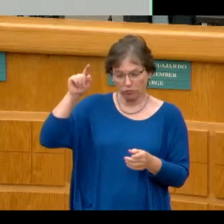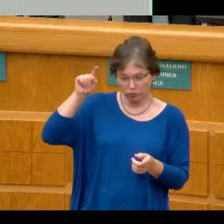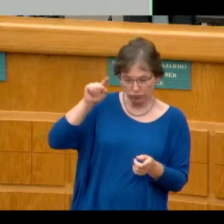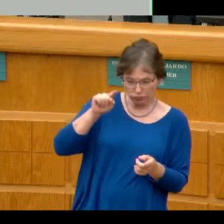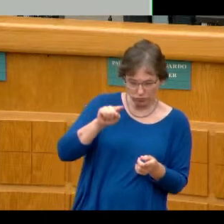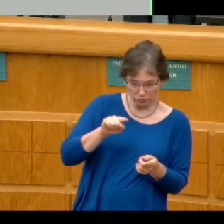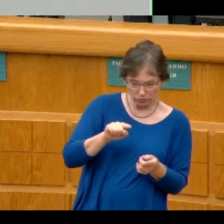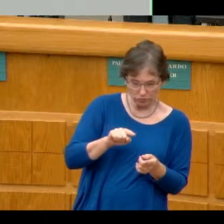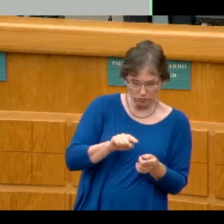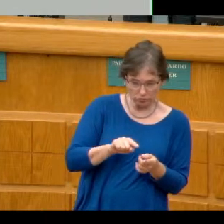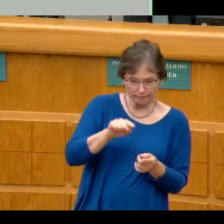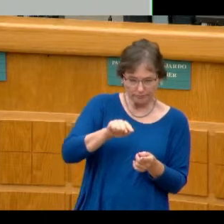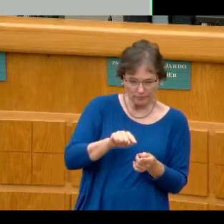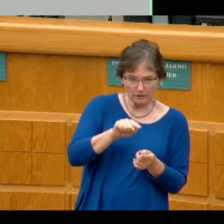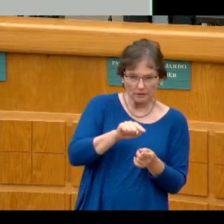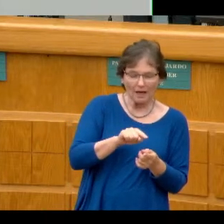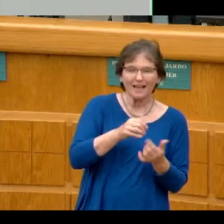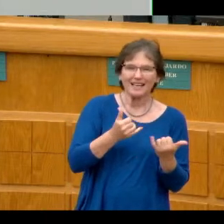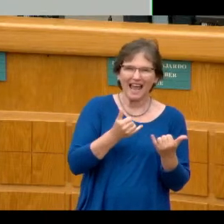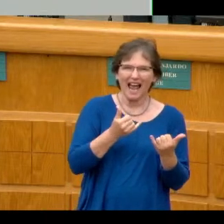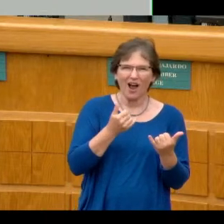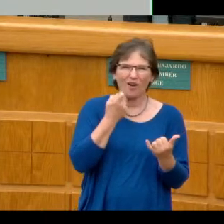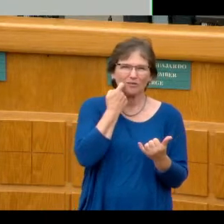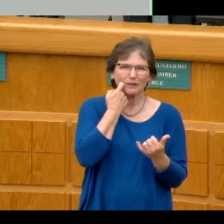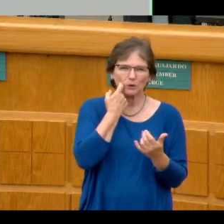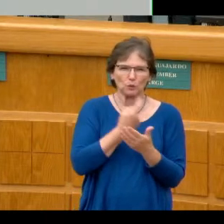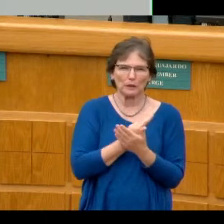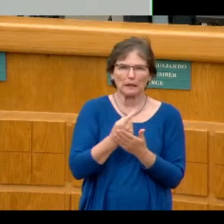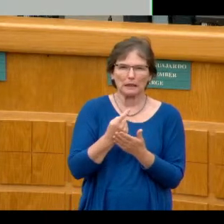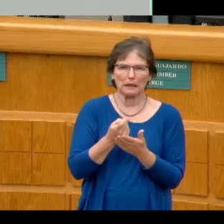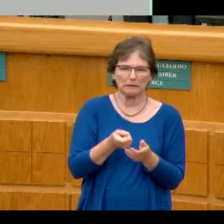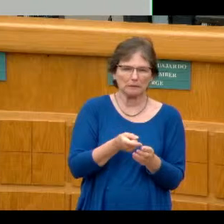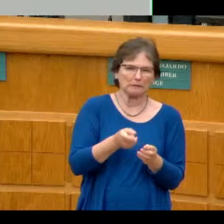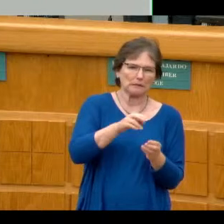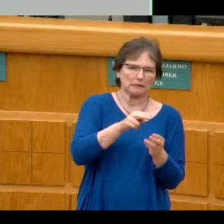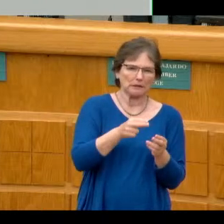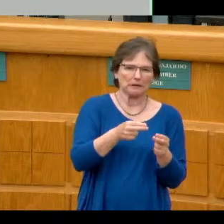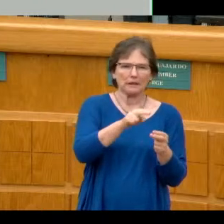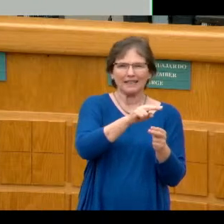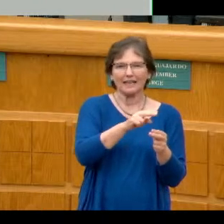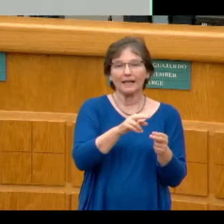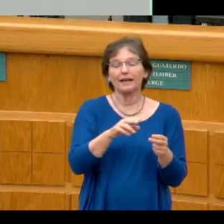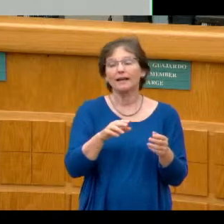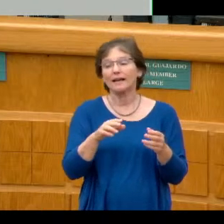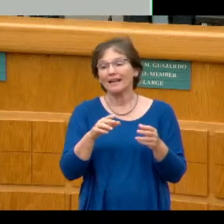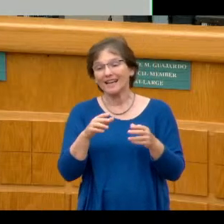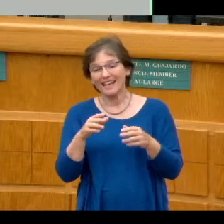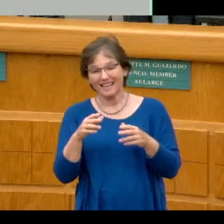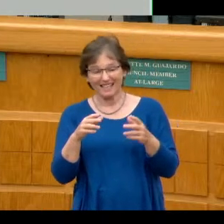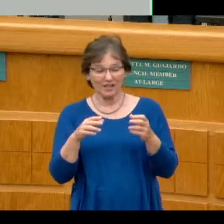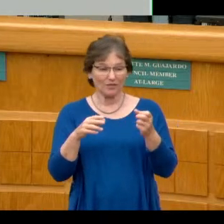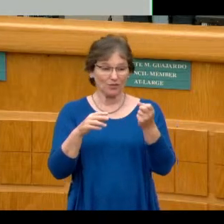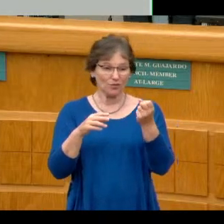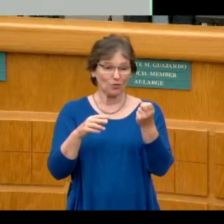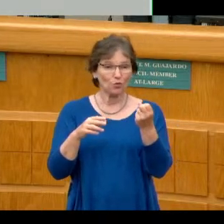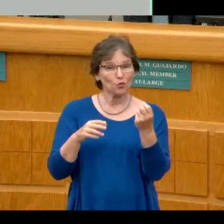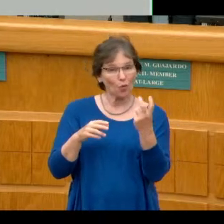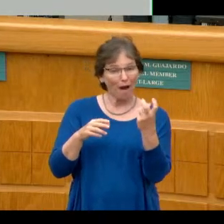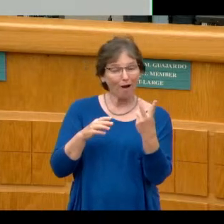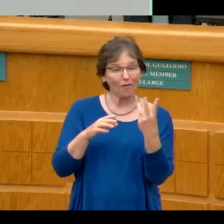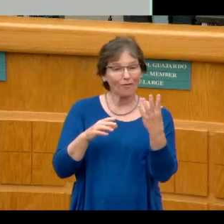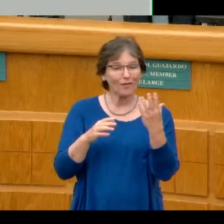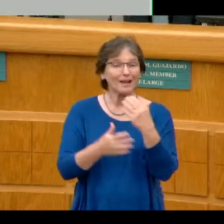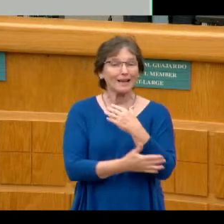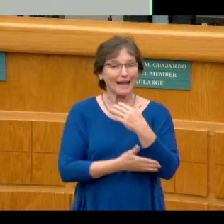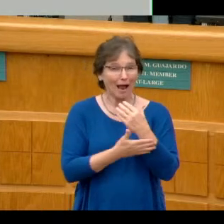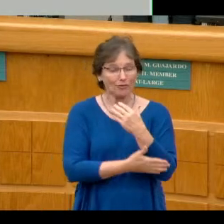406 active cases. If you look really closely, you'll see a little uptick there, and you'll see a little uptick here down the active cases. That means